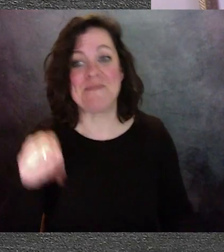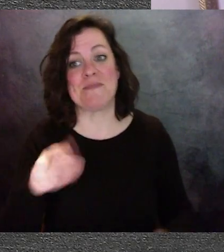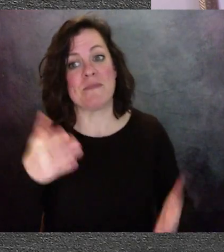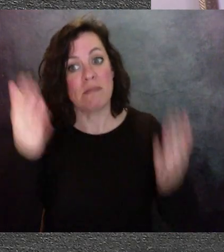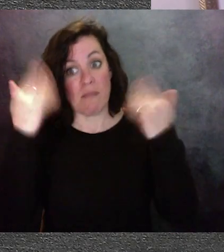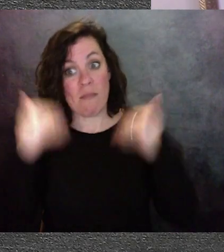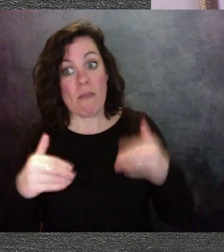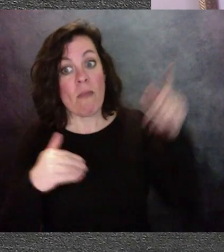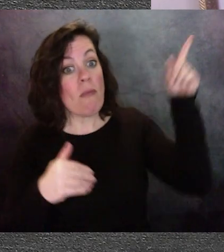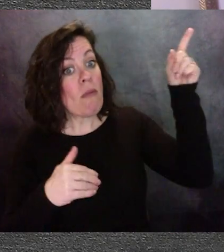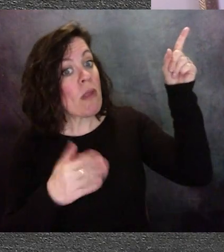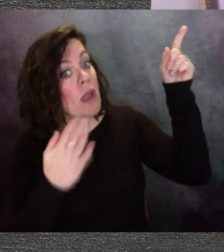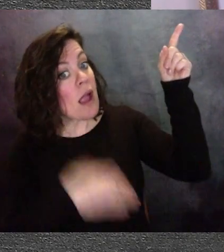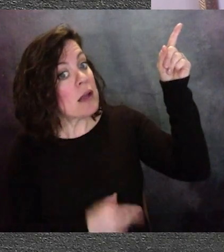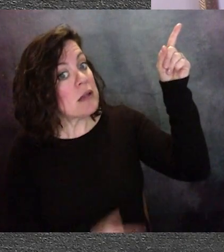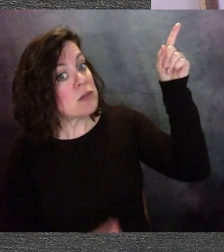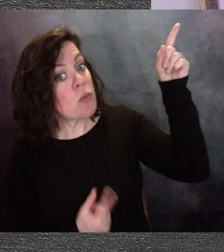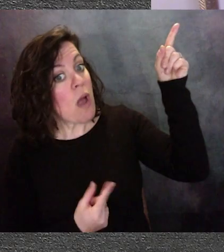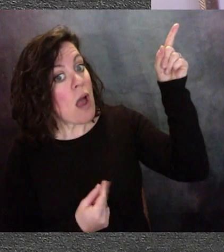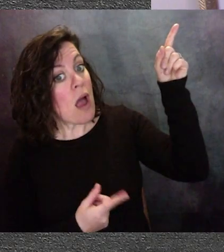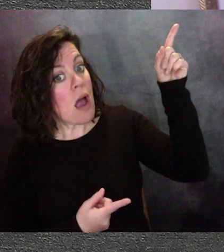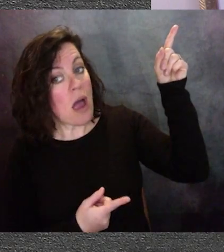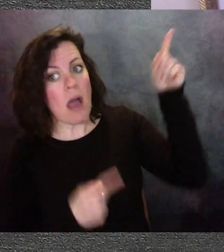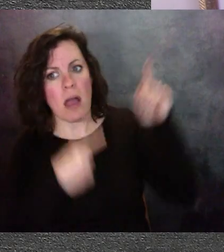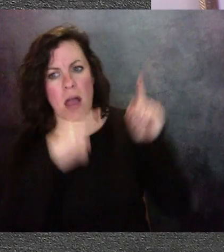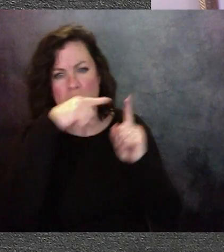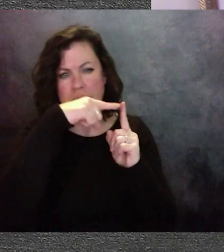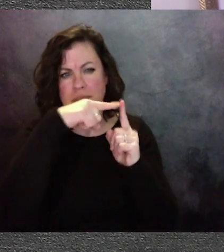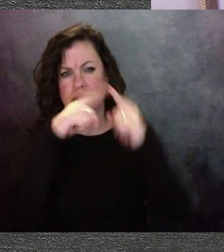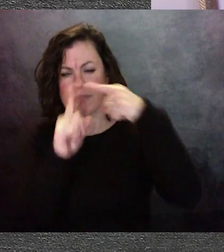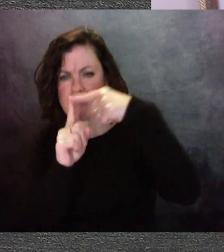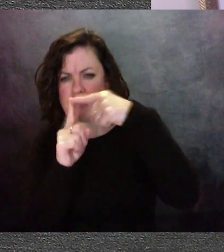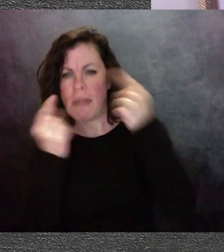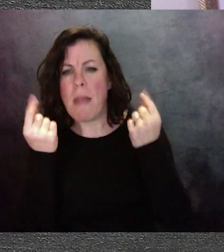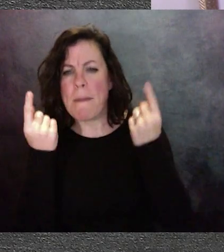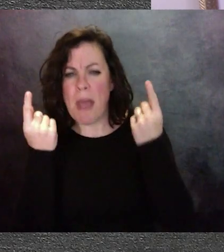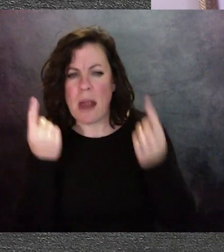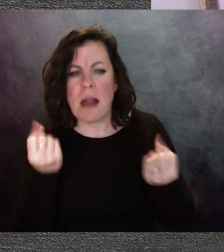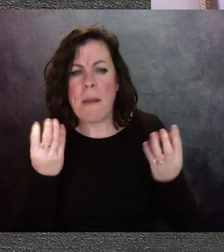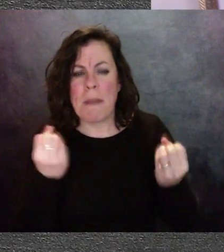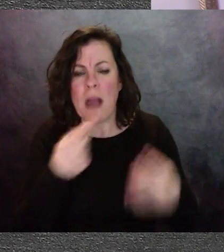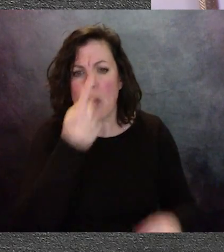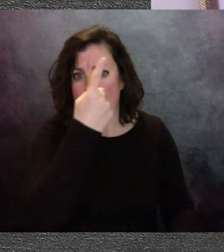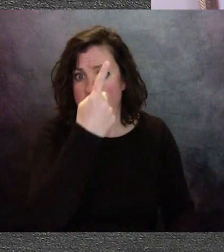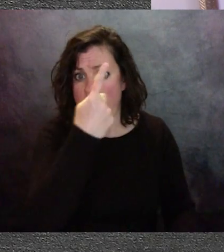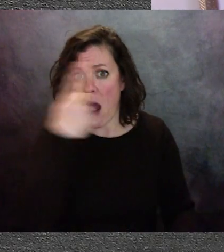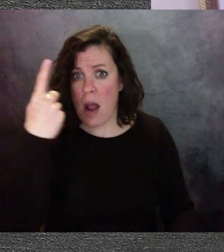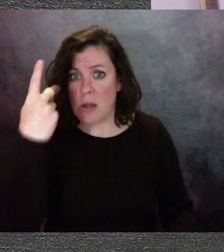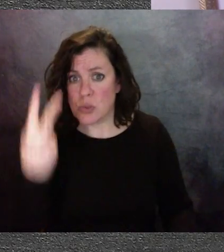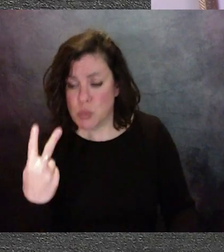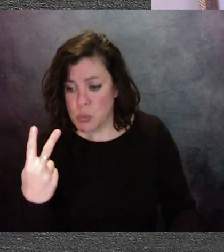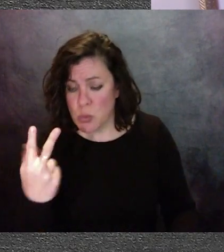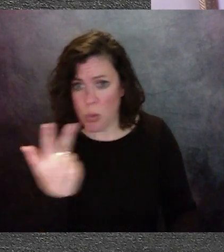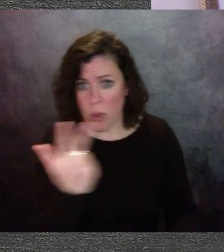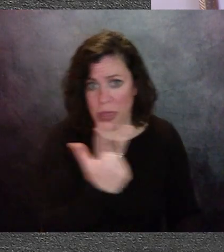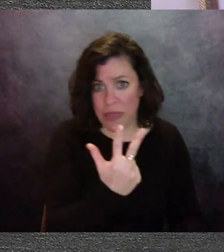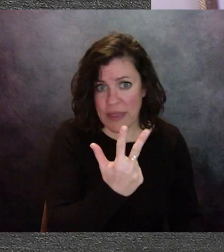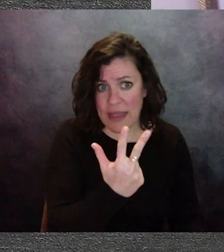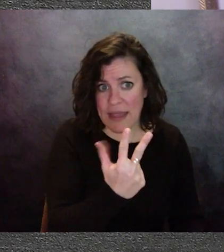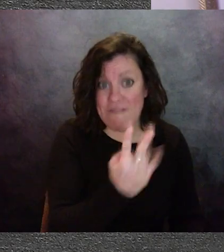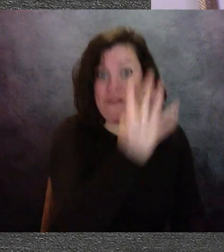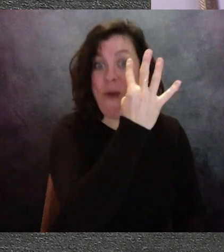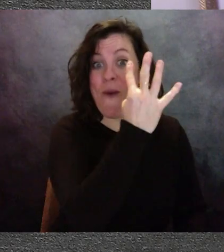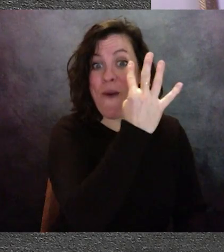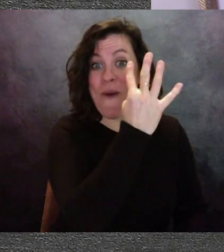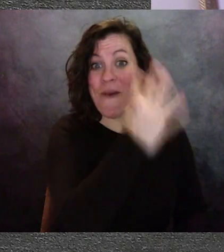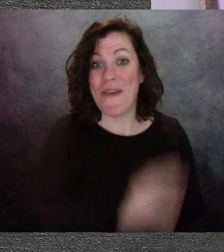it? Help me count the sides. 1, 2, 3,